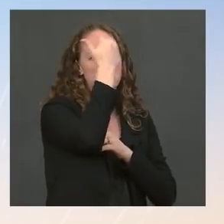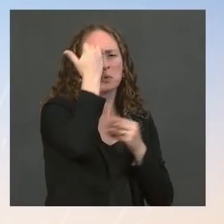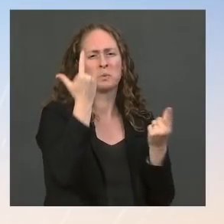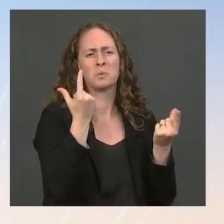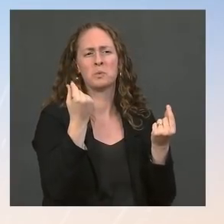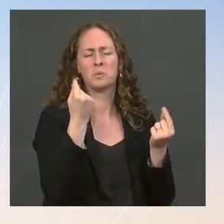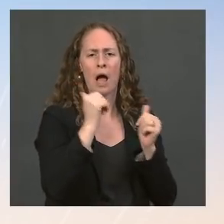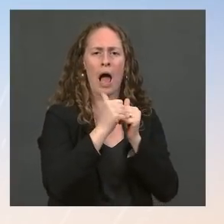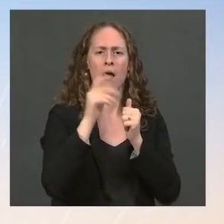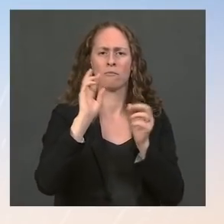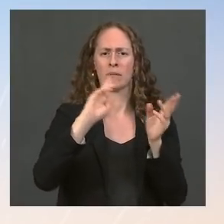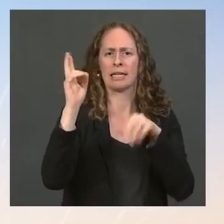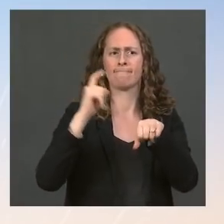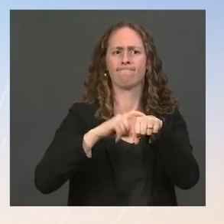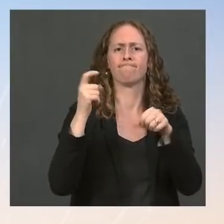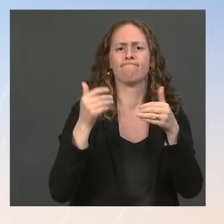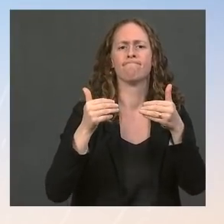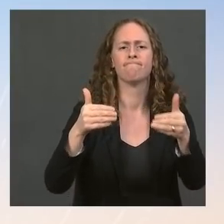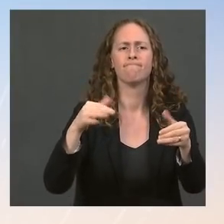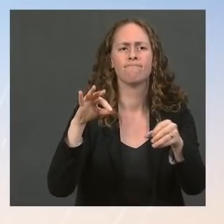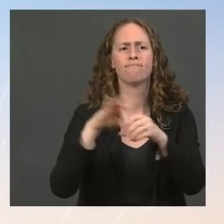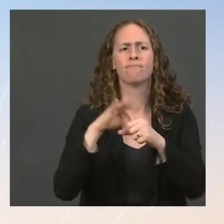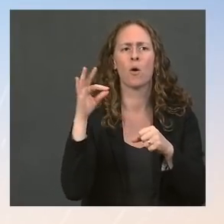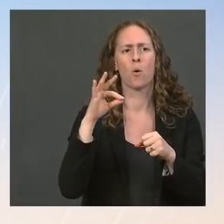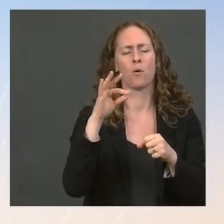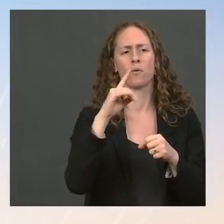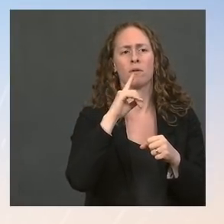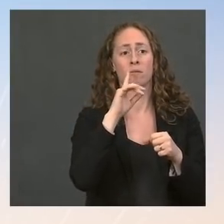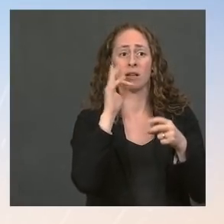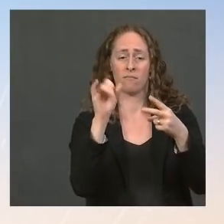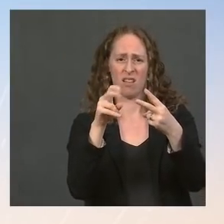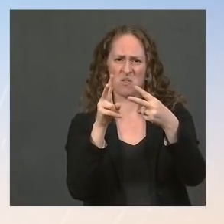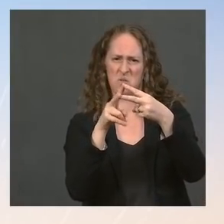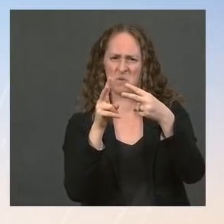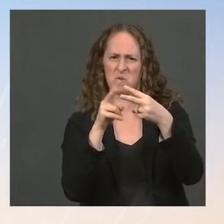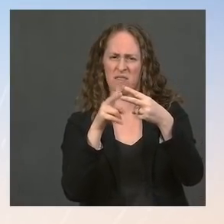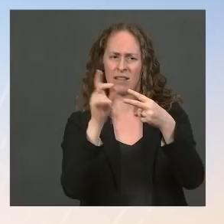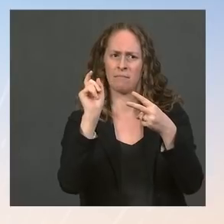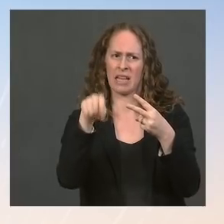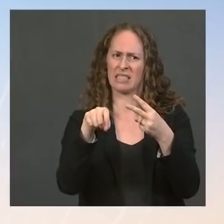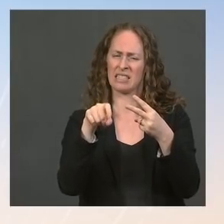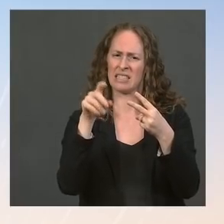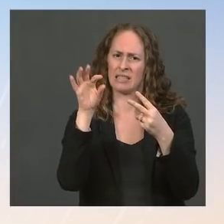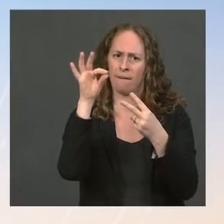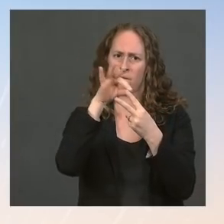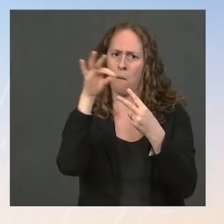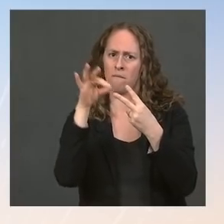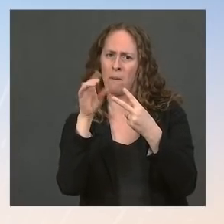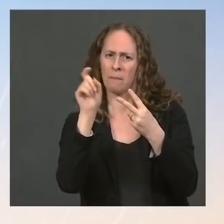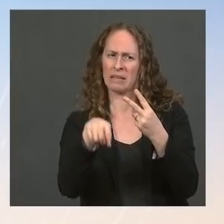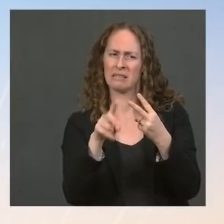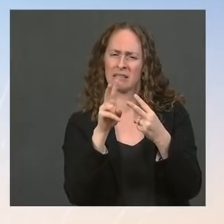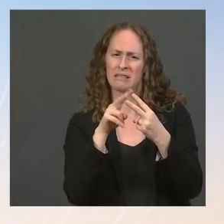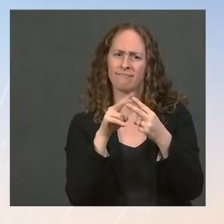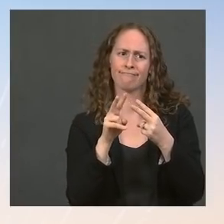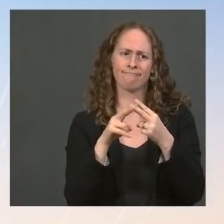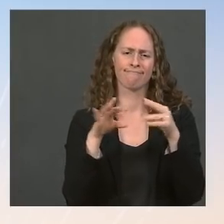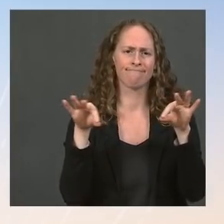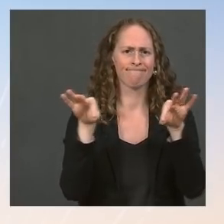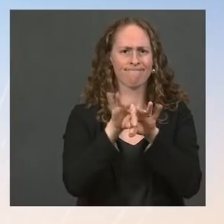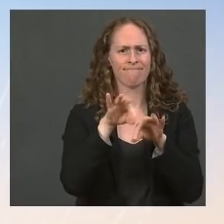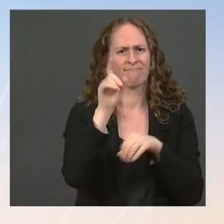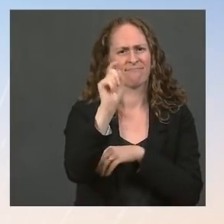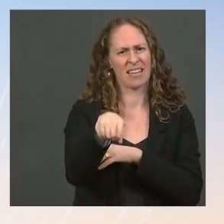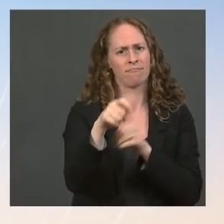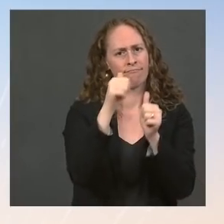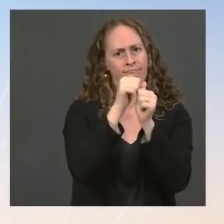objective here is winning two votes, getting these two pieces of important legislation across the finish line, because we know the